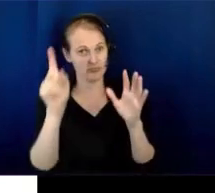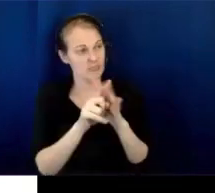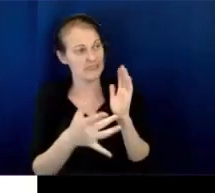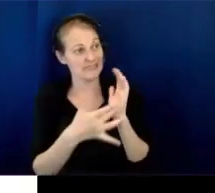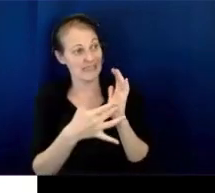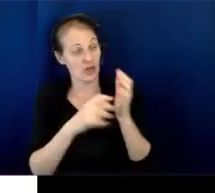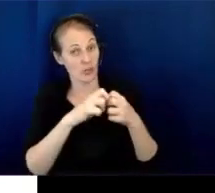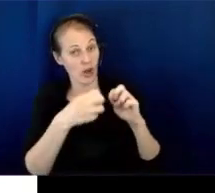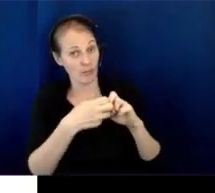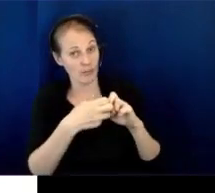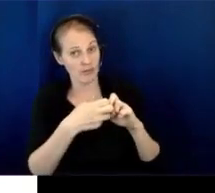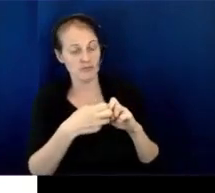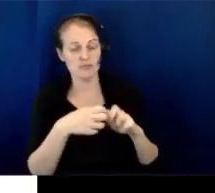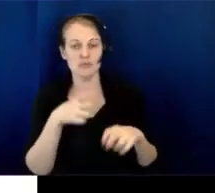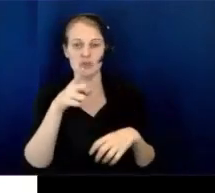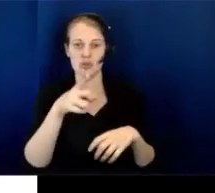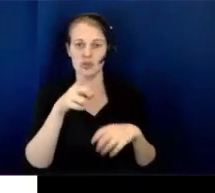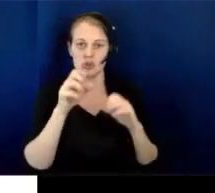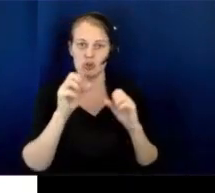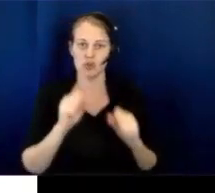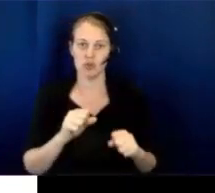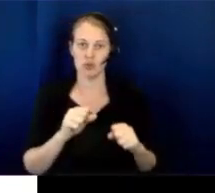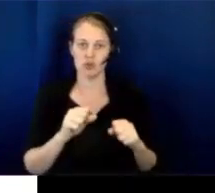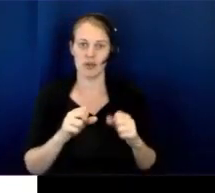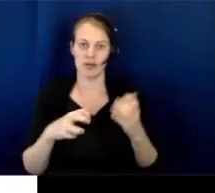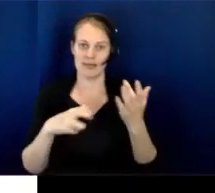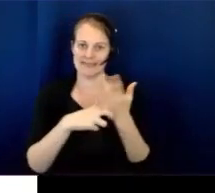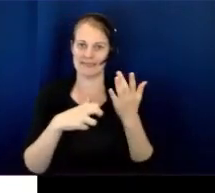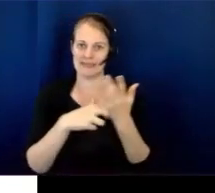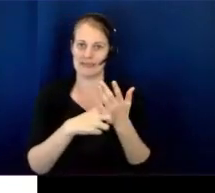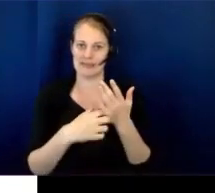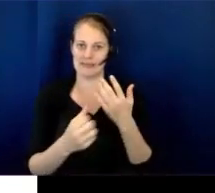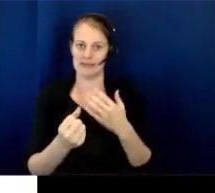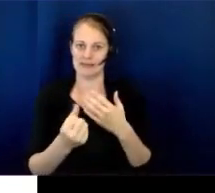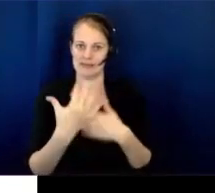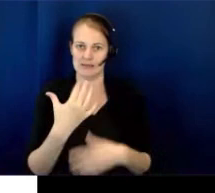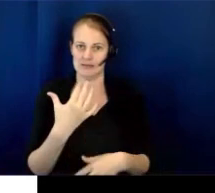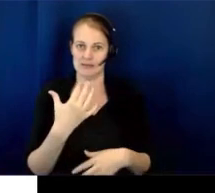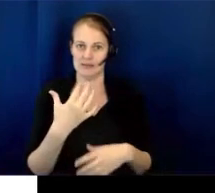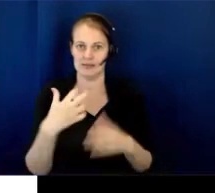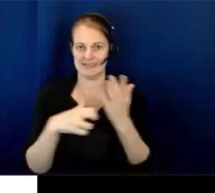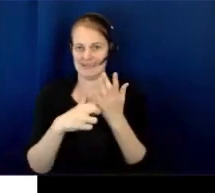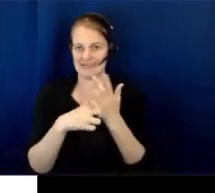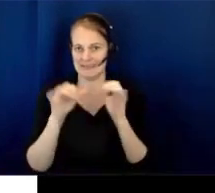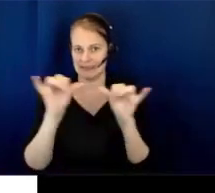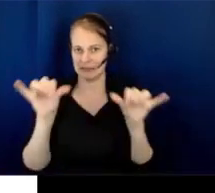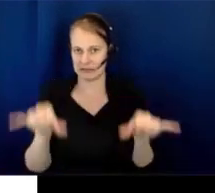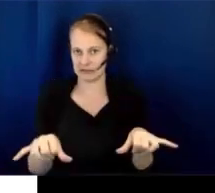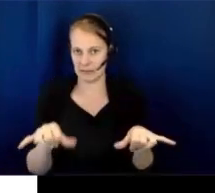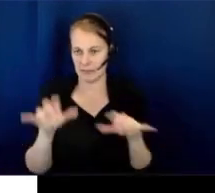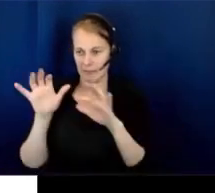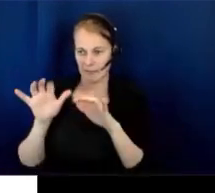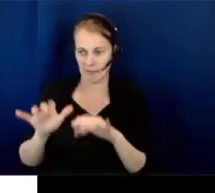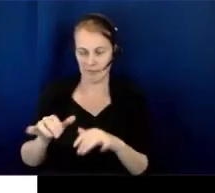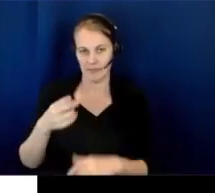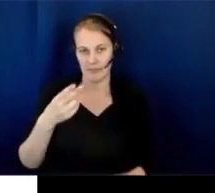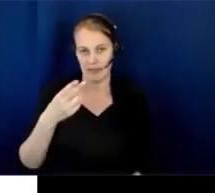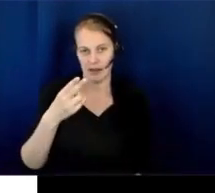feel free to bring in a ticket into our ticketing system. You can do that at